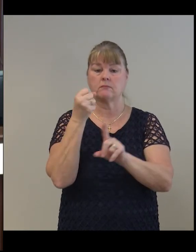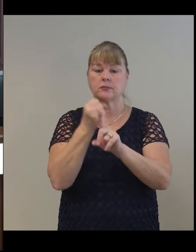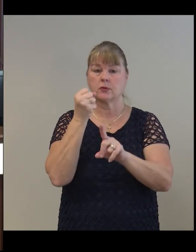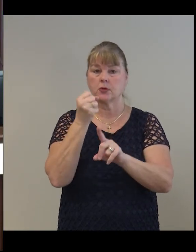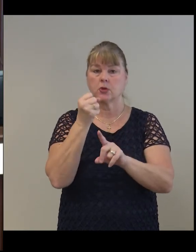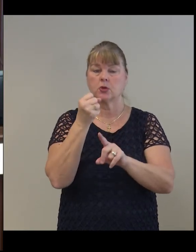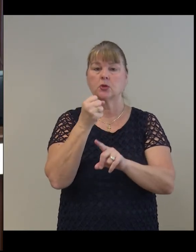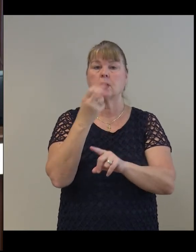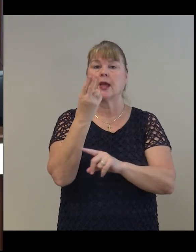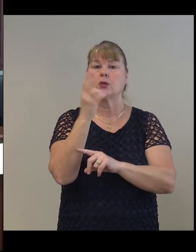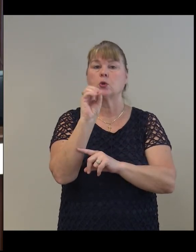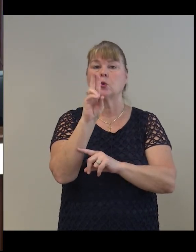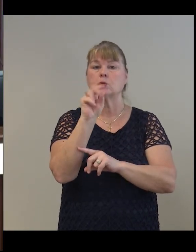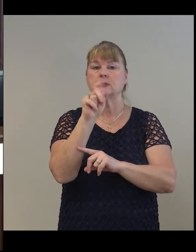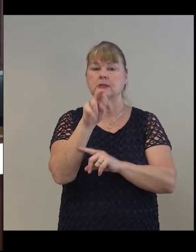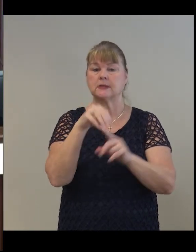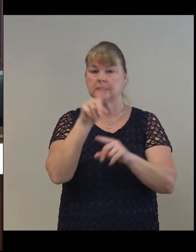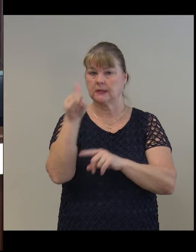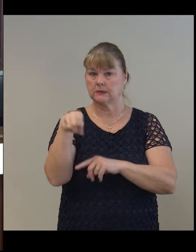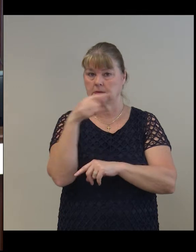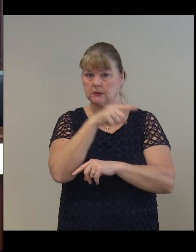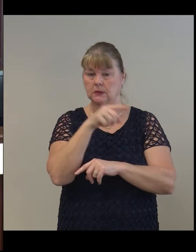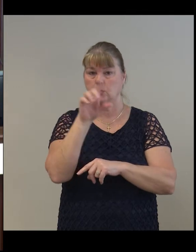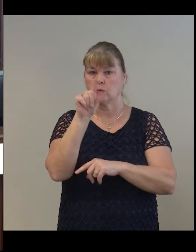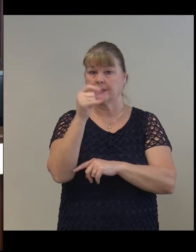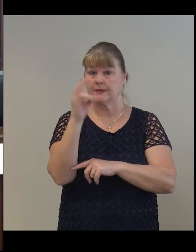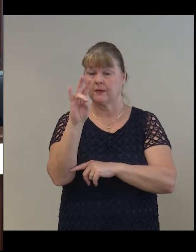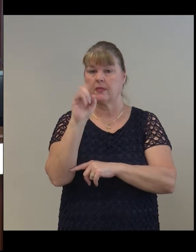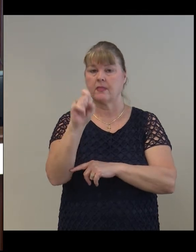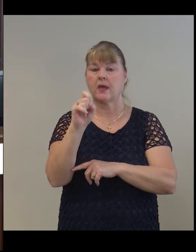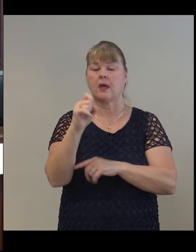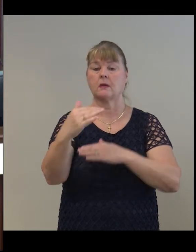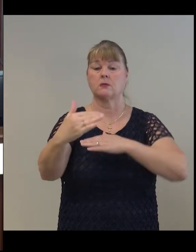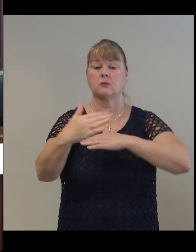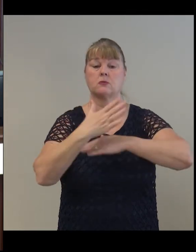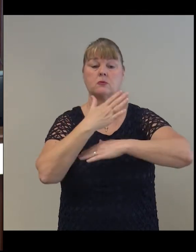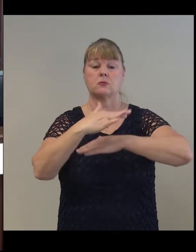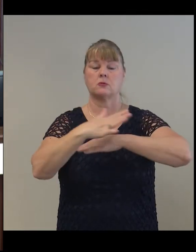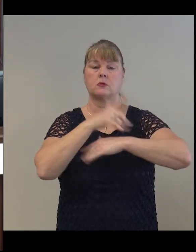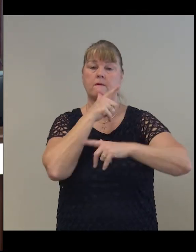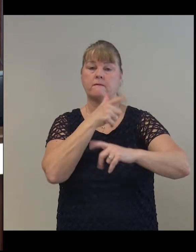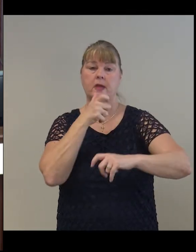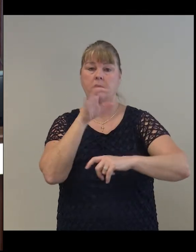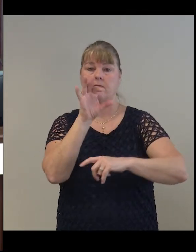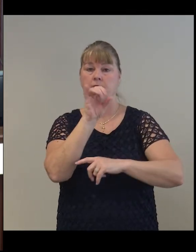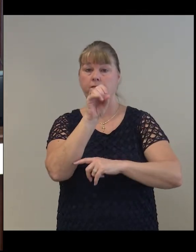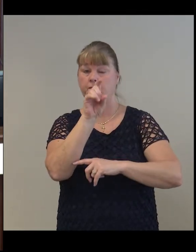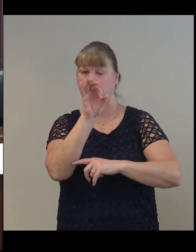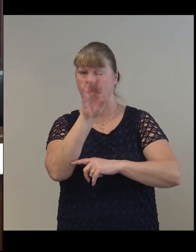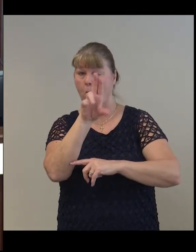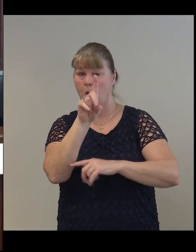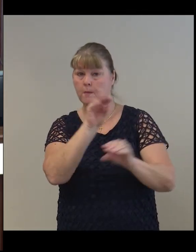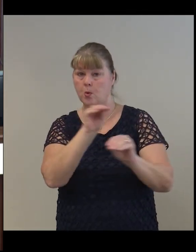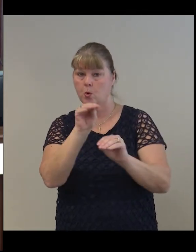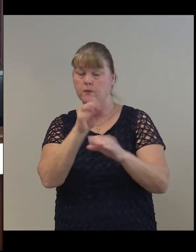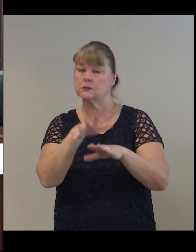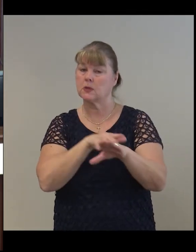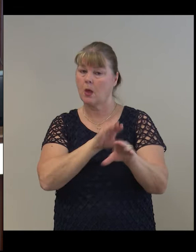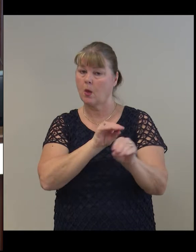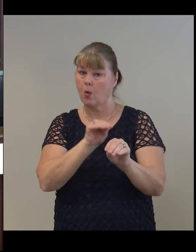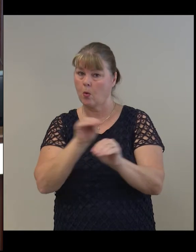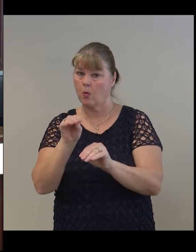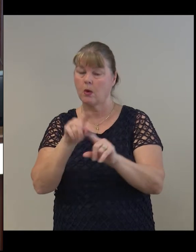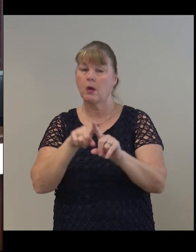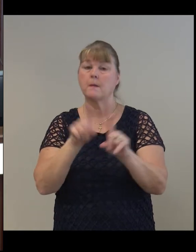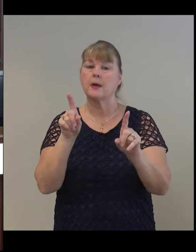motion was not very fast. It was a very slow moving storm. It was very, very large, and it sat over